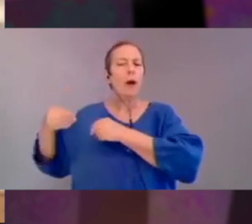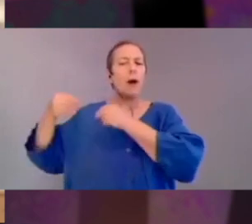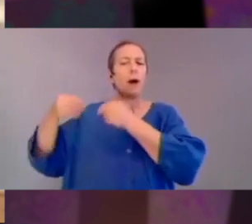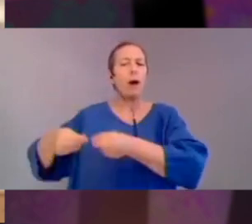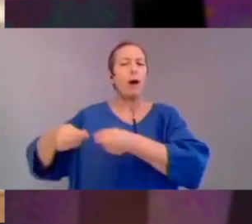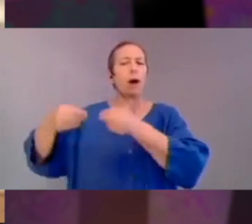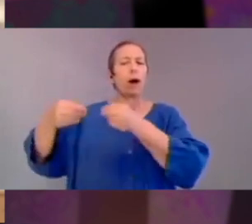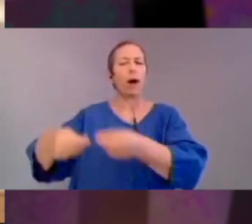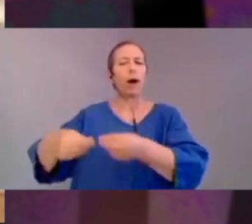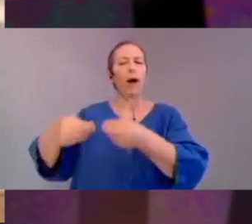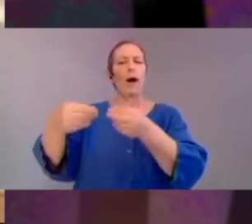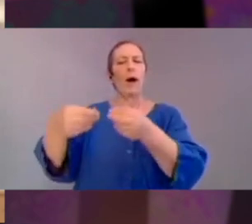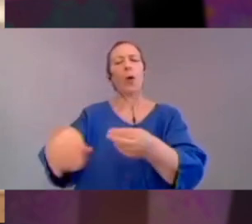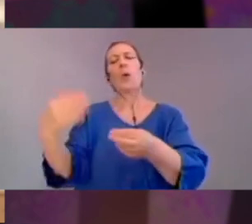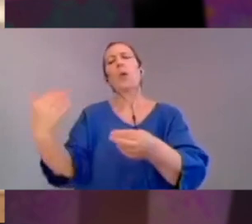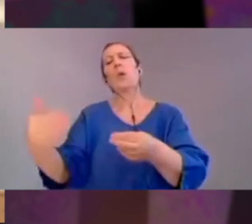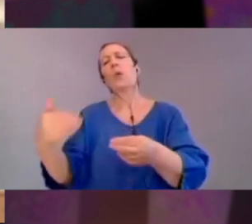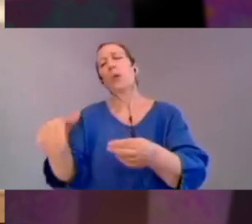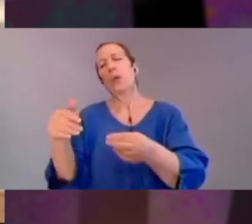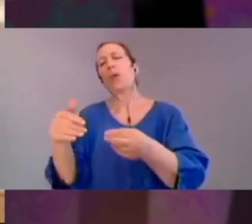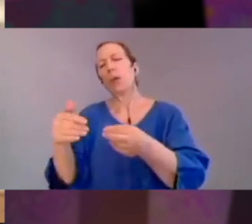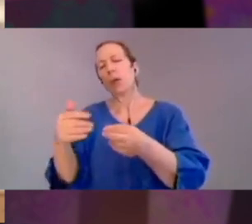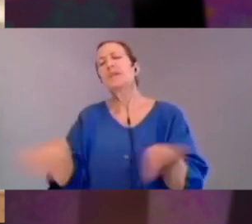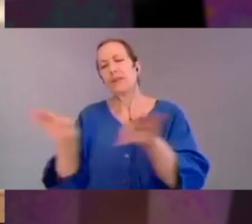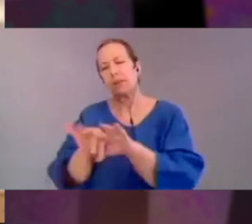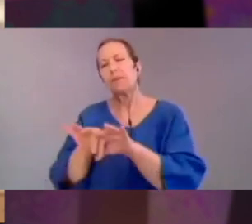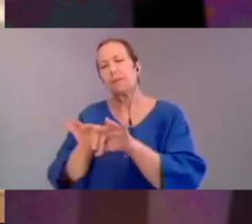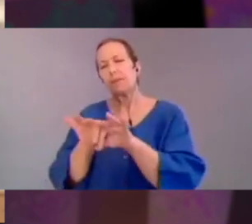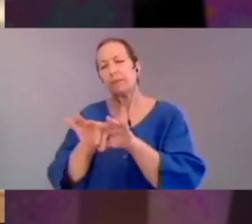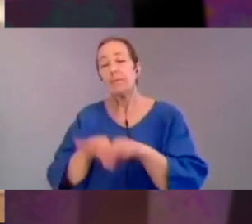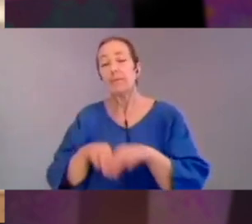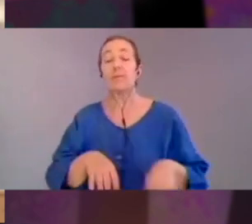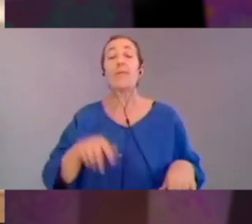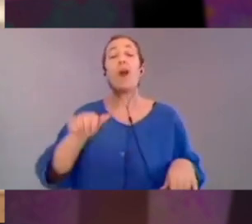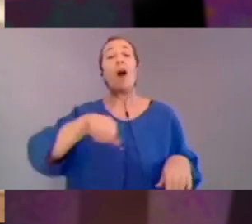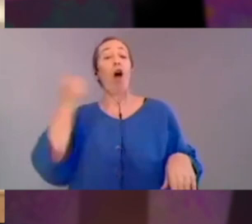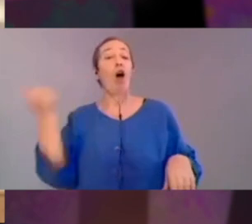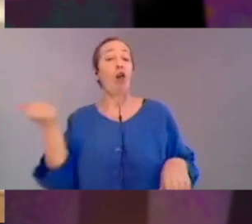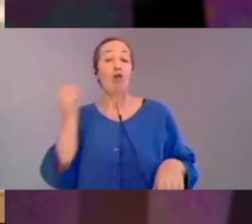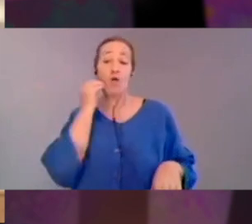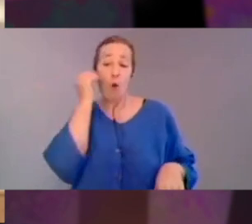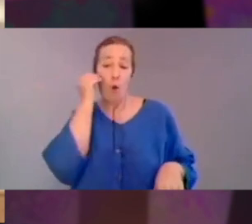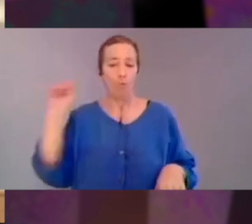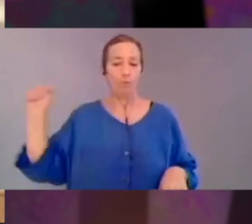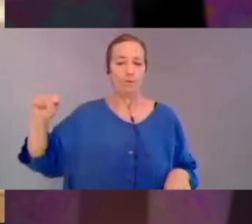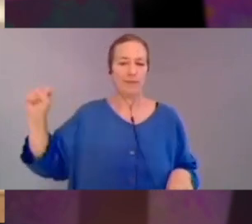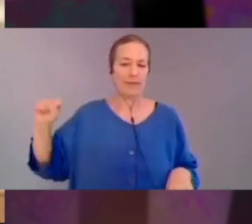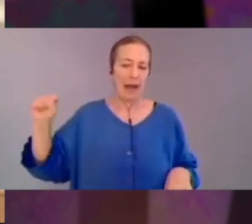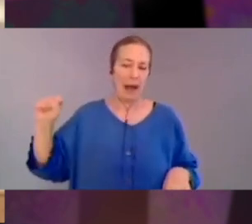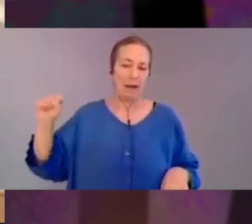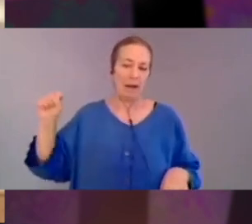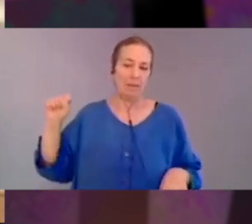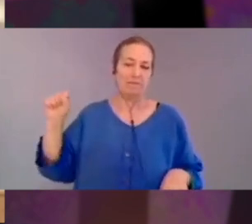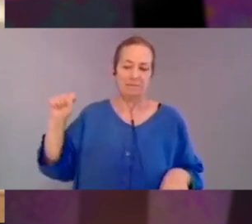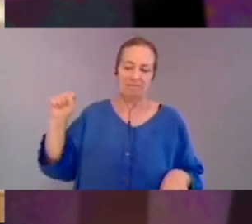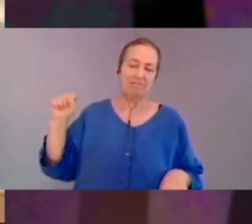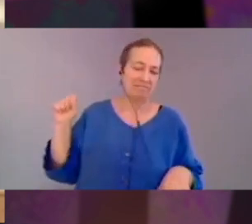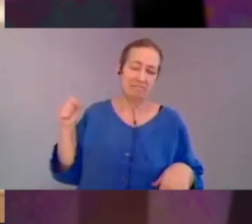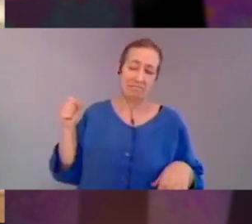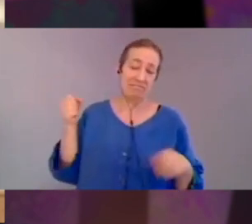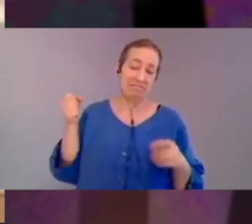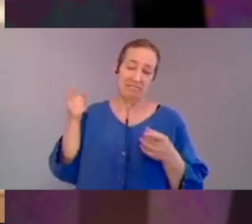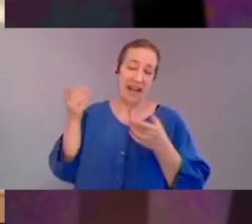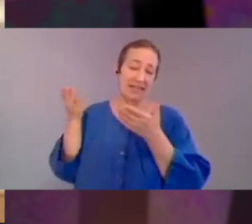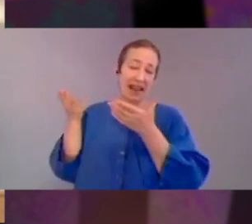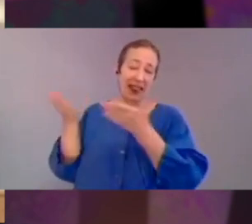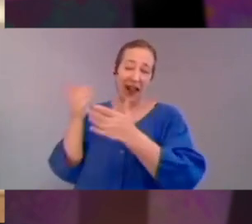It's a place where I've been, rooted in for years. And it's a place that nurtured me,